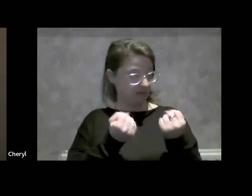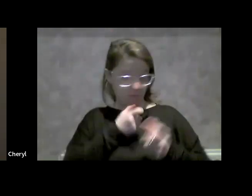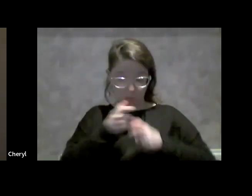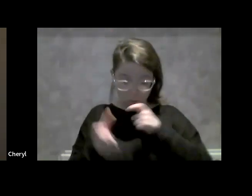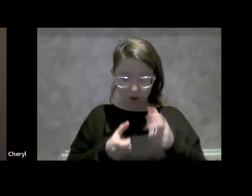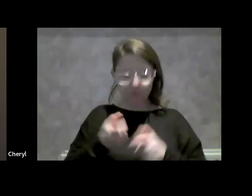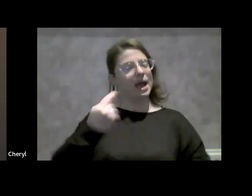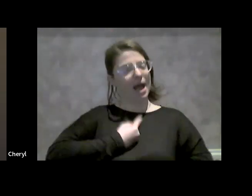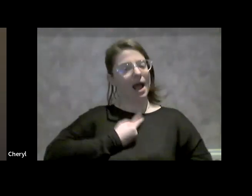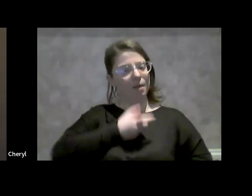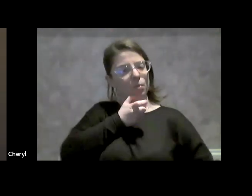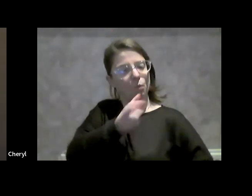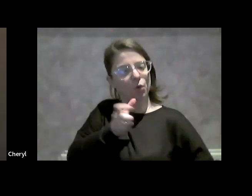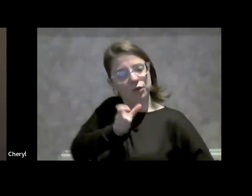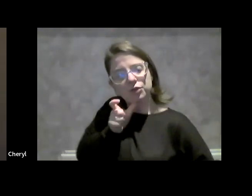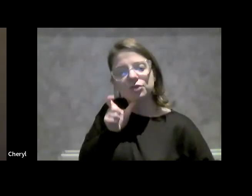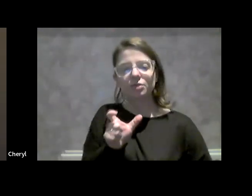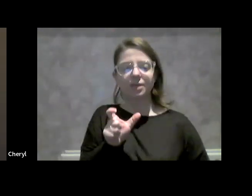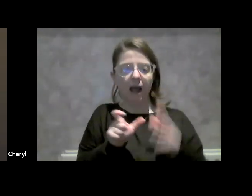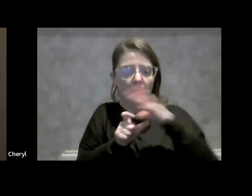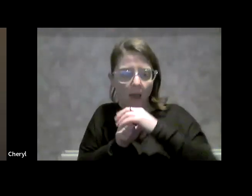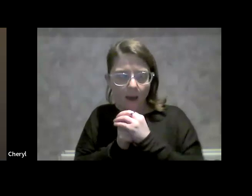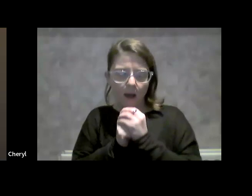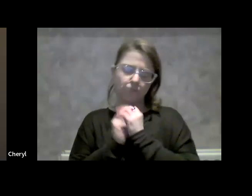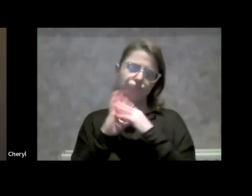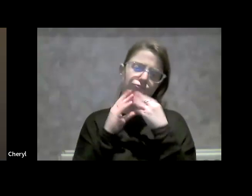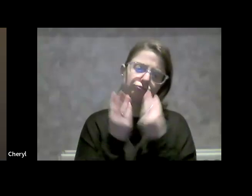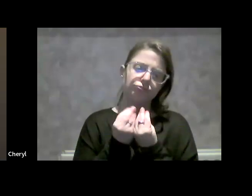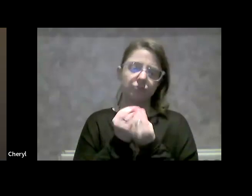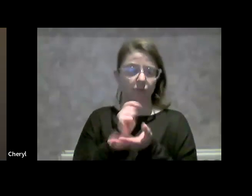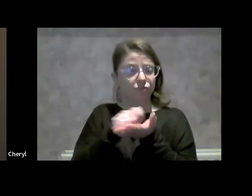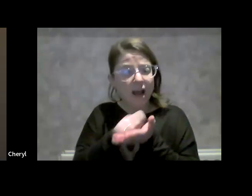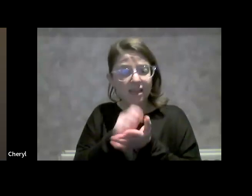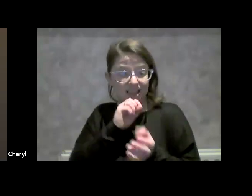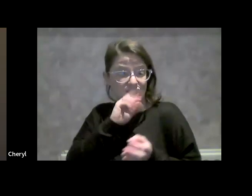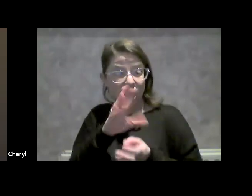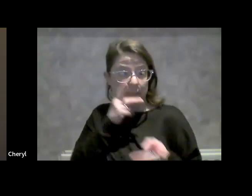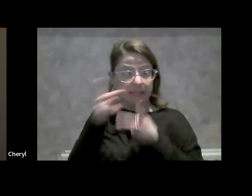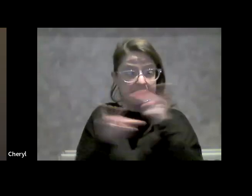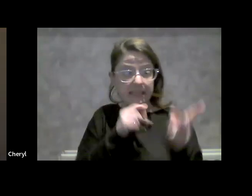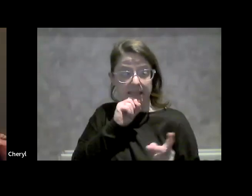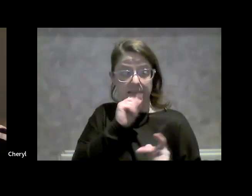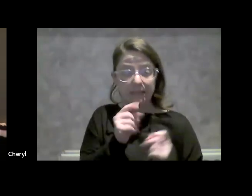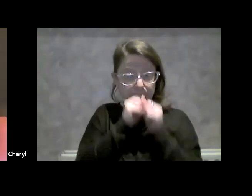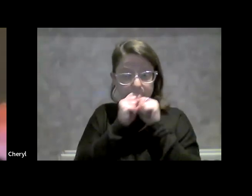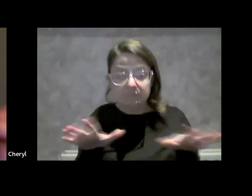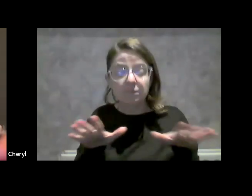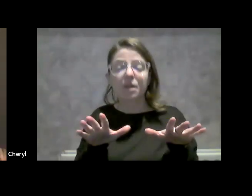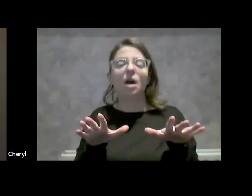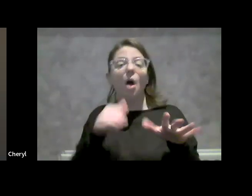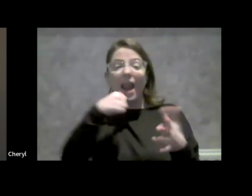I am the words. I hold them tight, honeyed, handsome. I write them, shout, sing, spit and spill them, push them